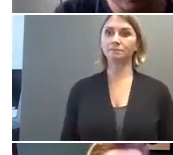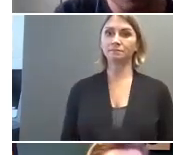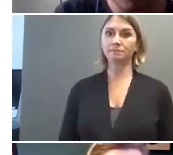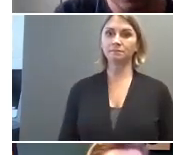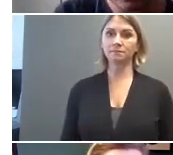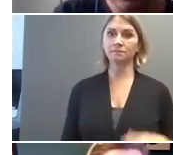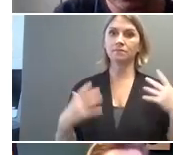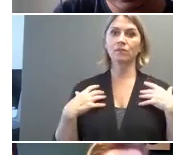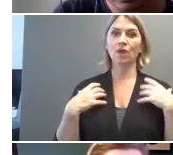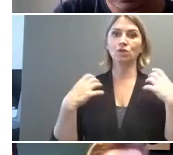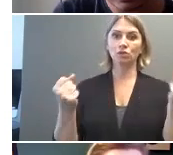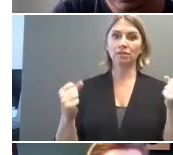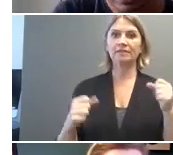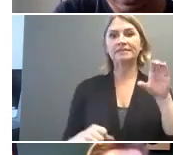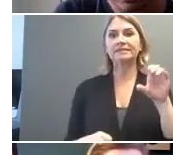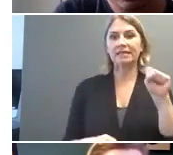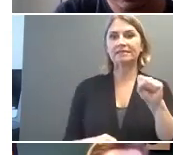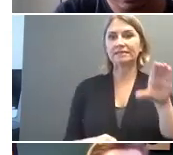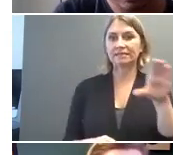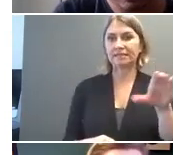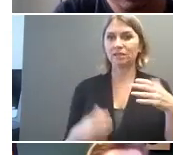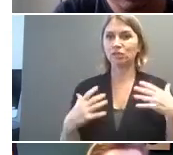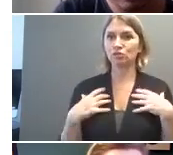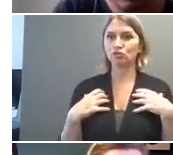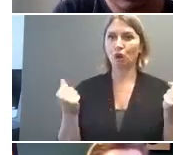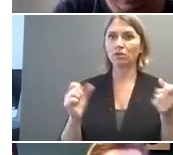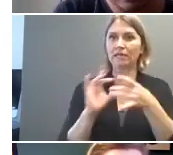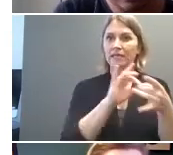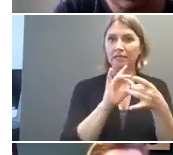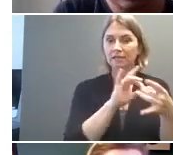strongly connected components, SCCs, are